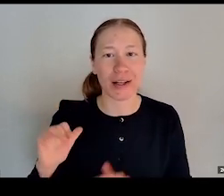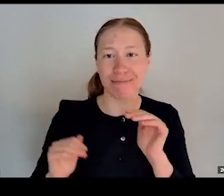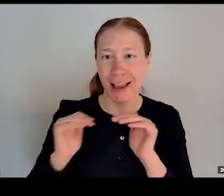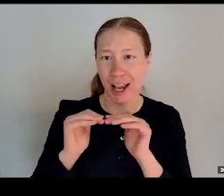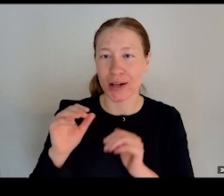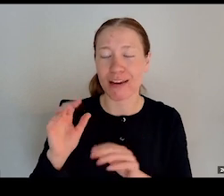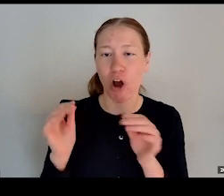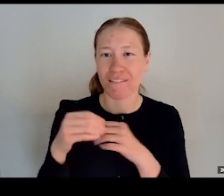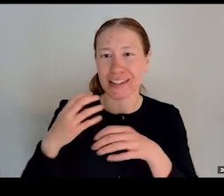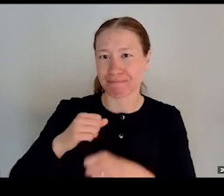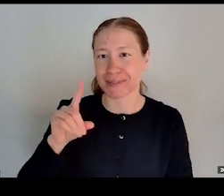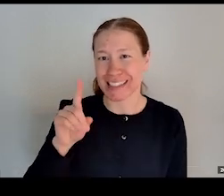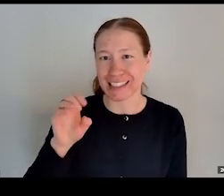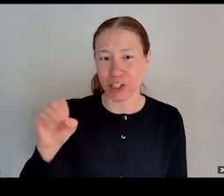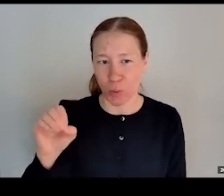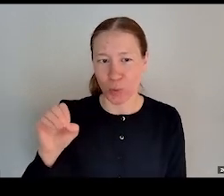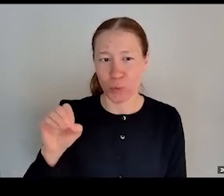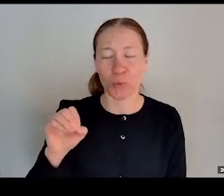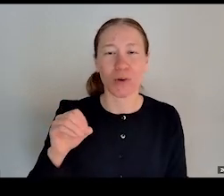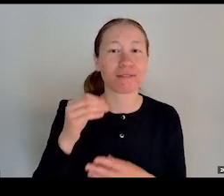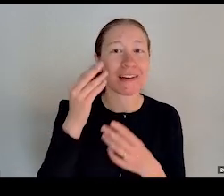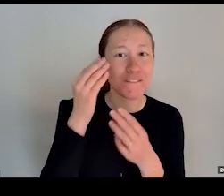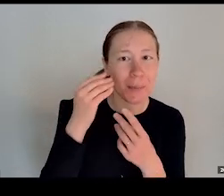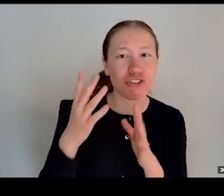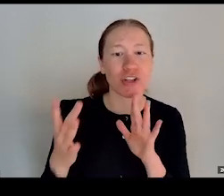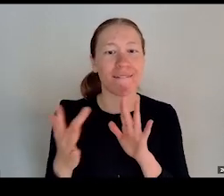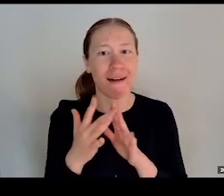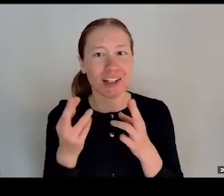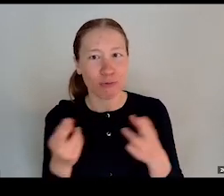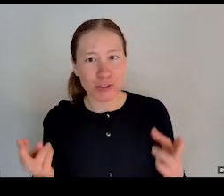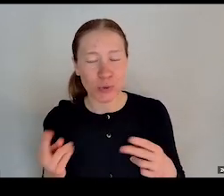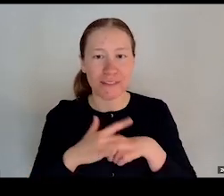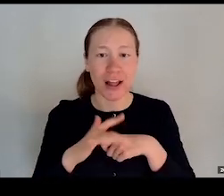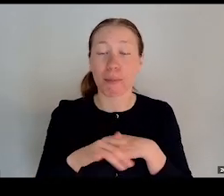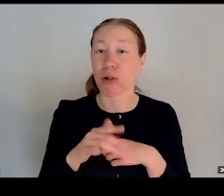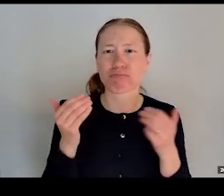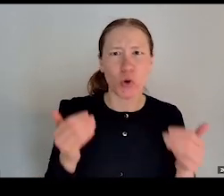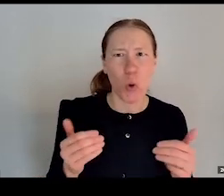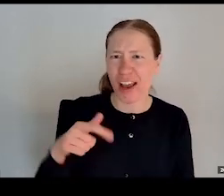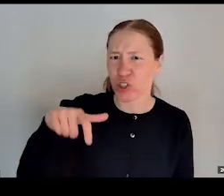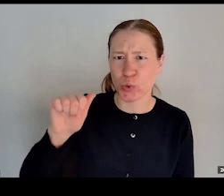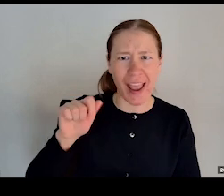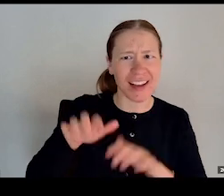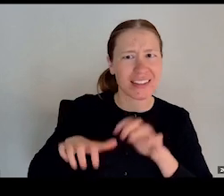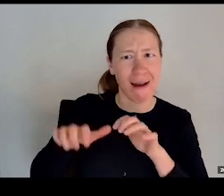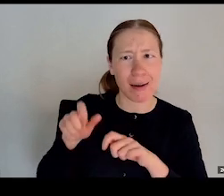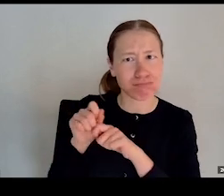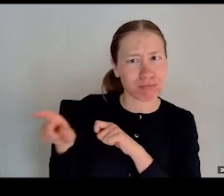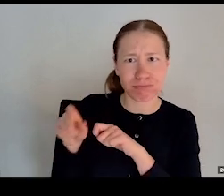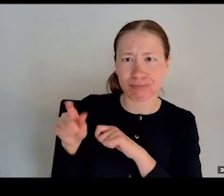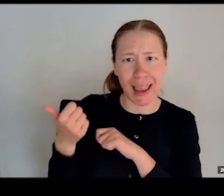feel free to put those in the Q&A for our moderators. They can either respond to those live in the chat or read aloud.